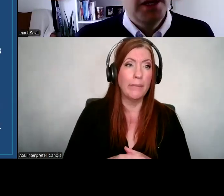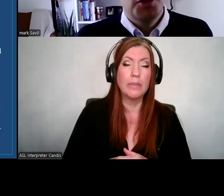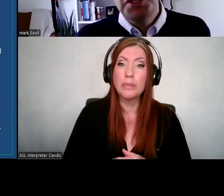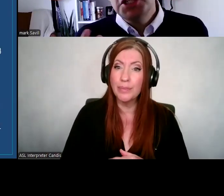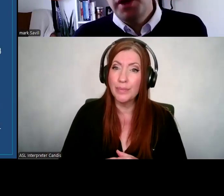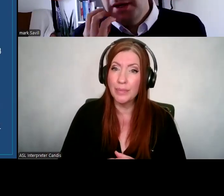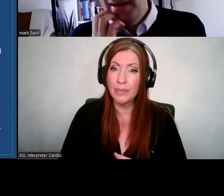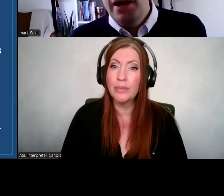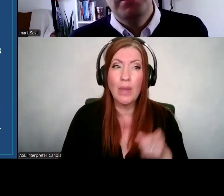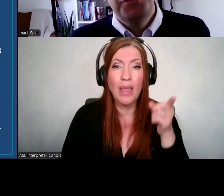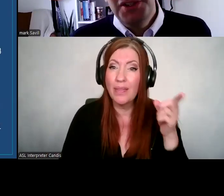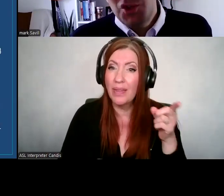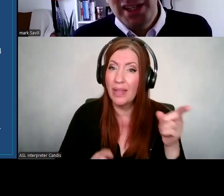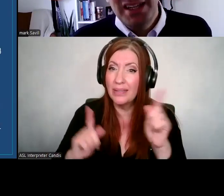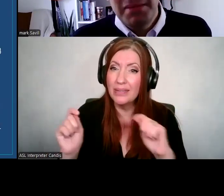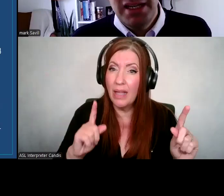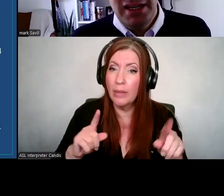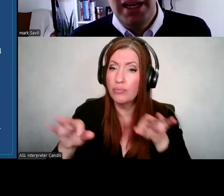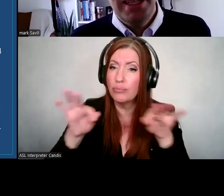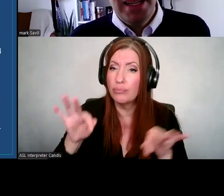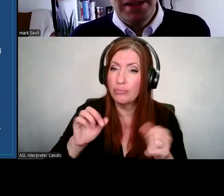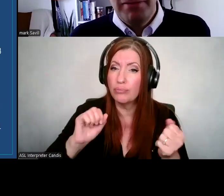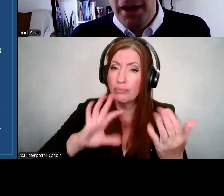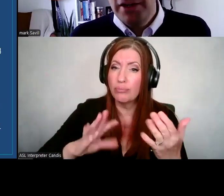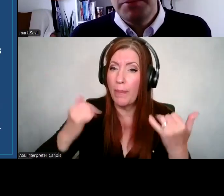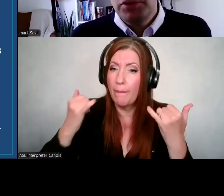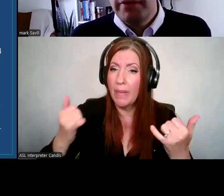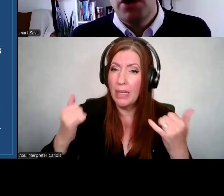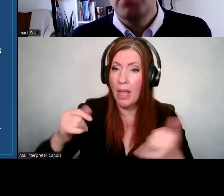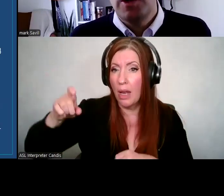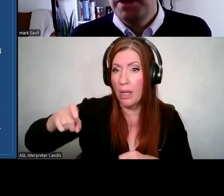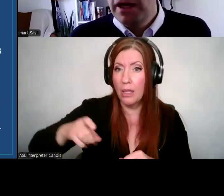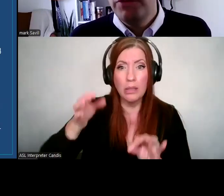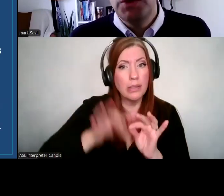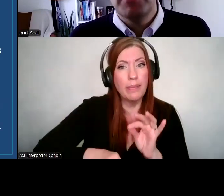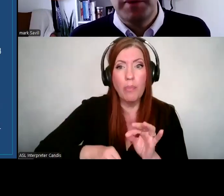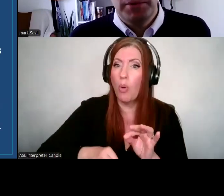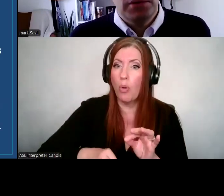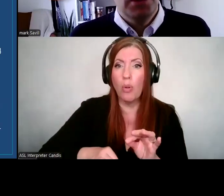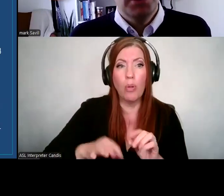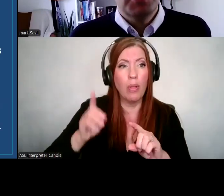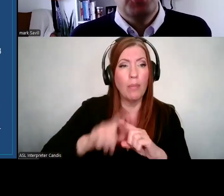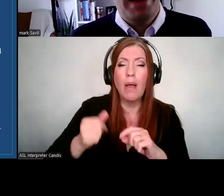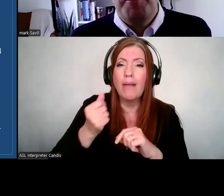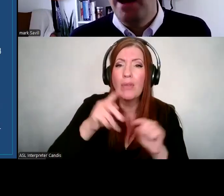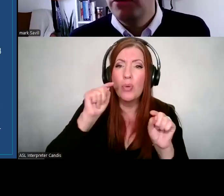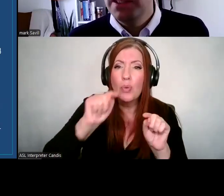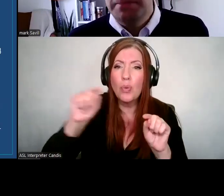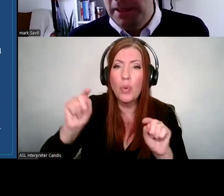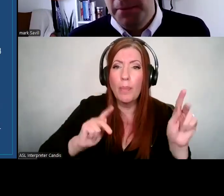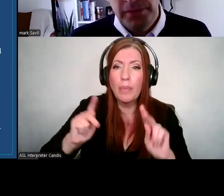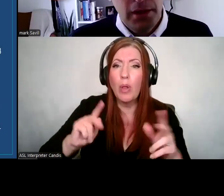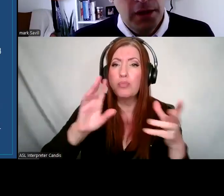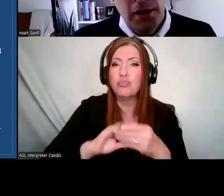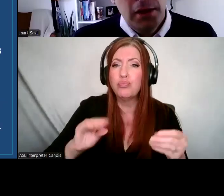Okay, so this is the one about just addressing immediate needs. Again, something very simple, very concrete, but a few different people spoke about how powerful this